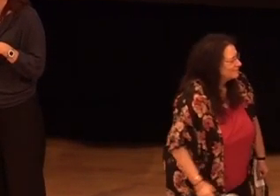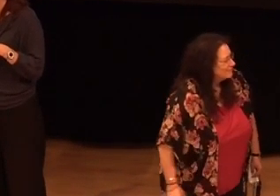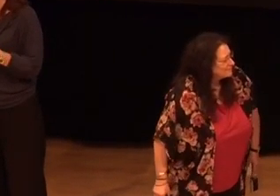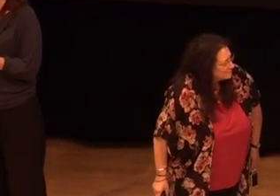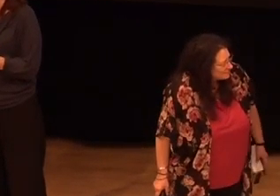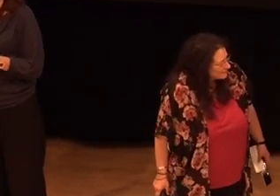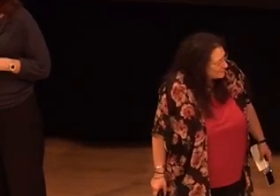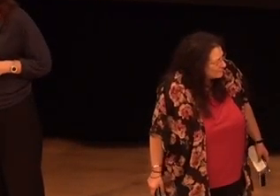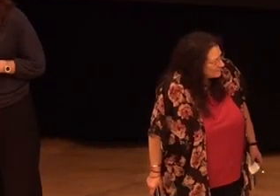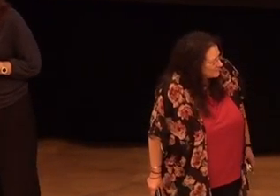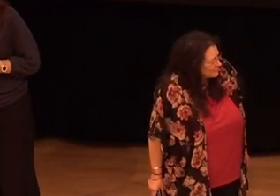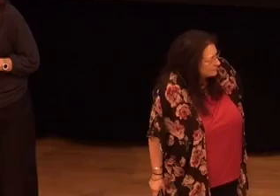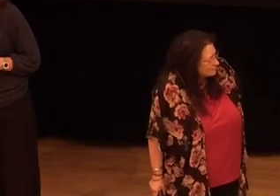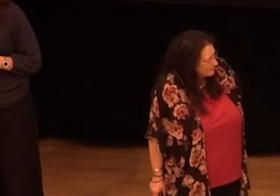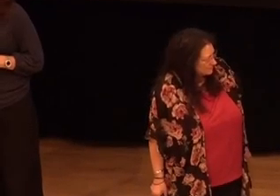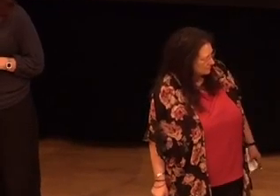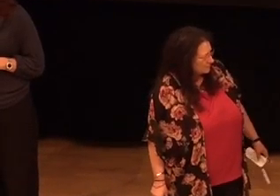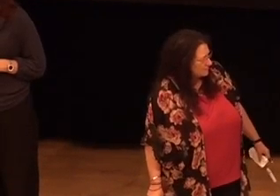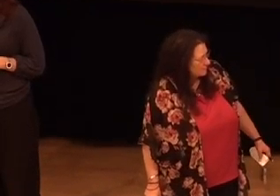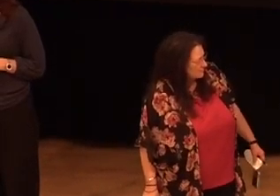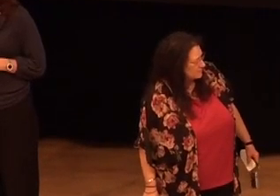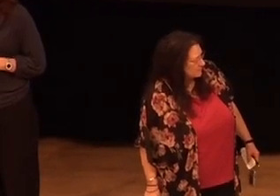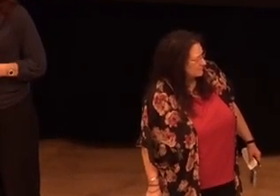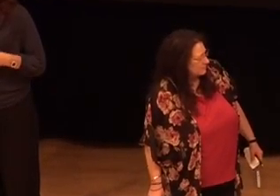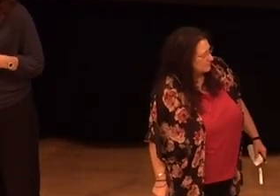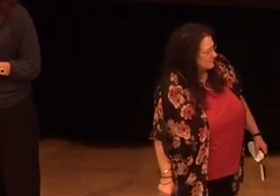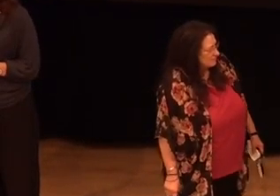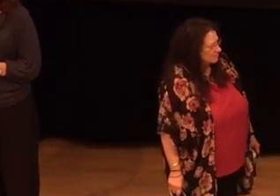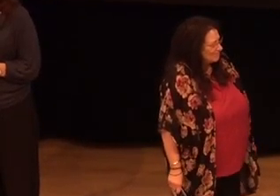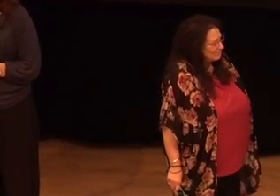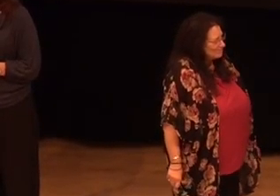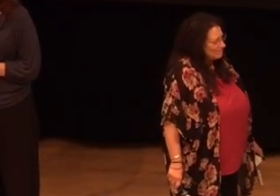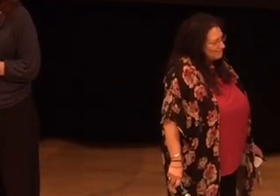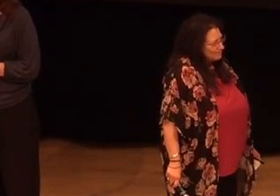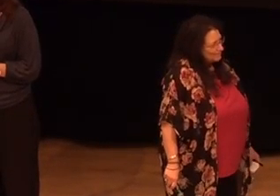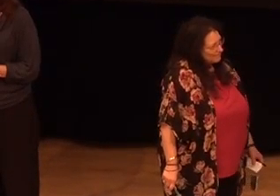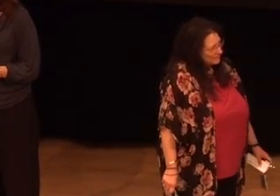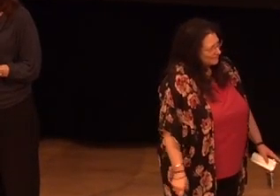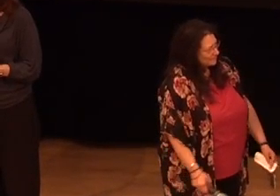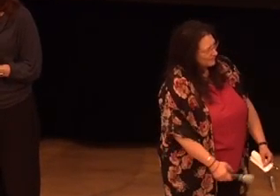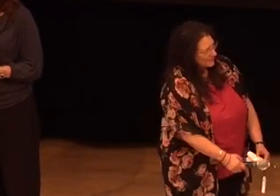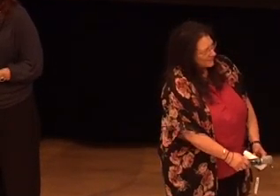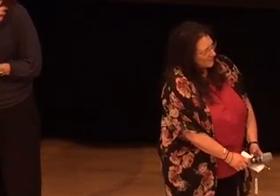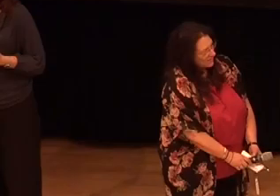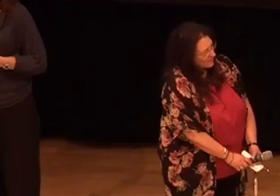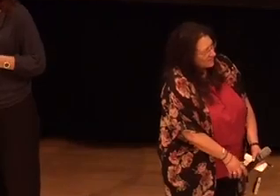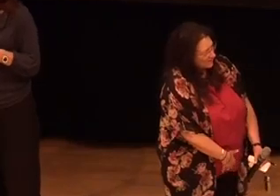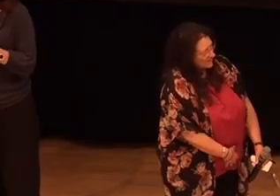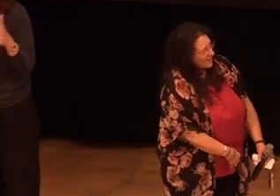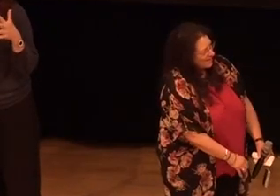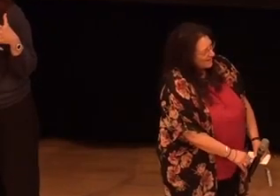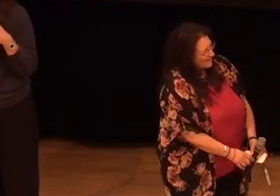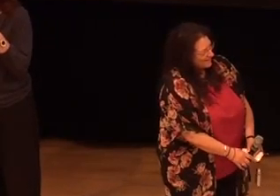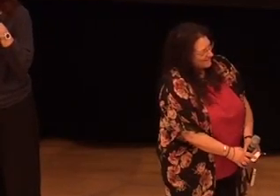We've got a distribution company called Demand Film, and Defiant Lives is their first American release, so you won't have heard from them